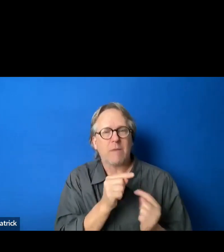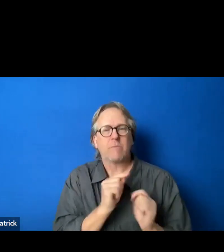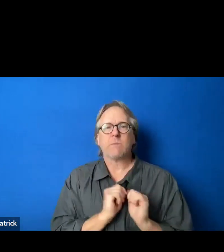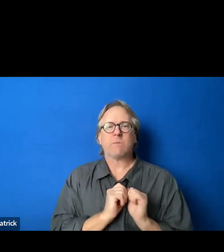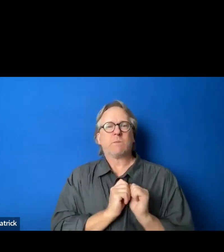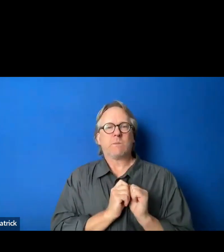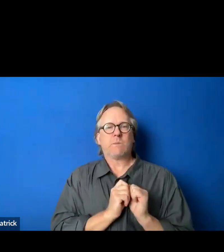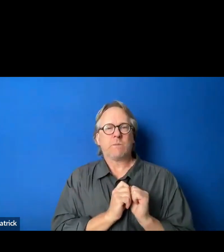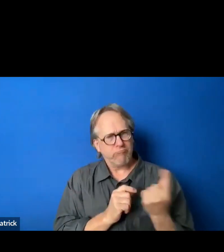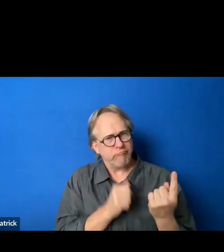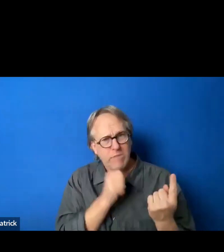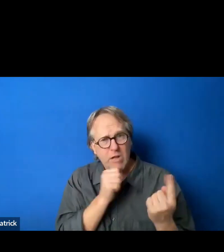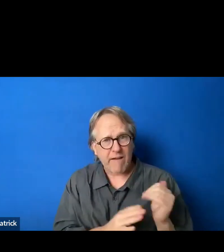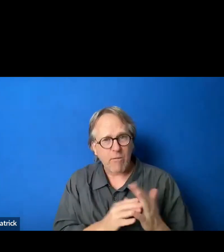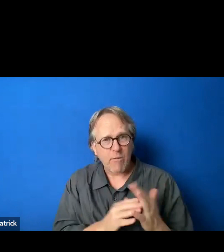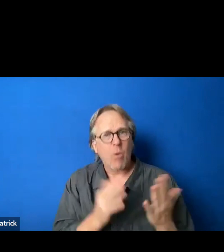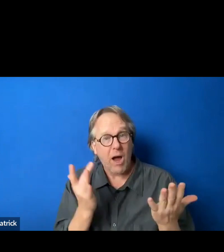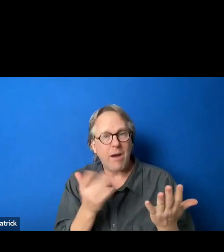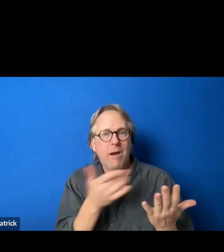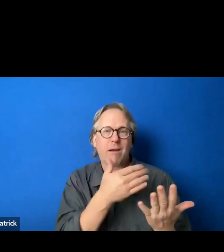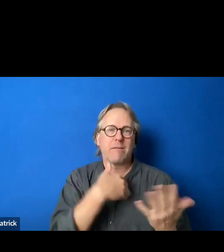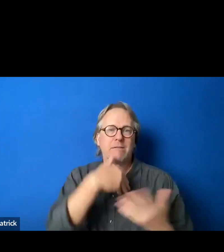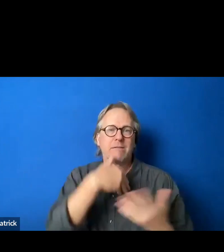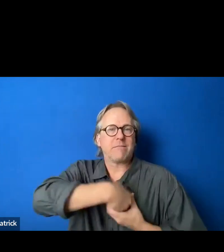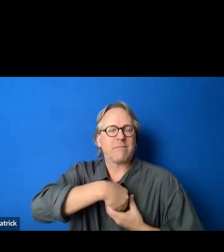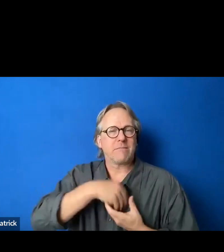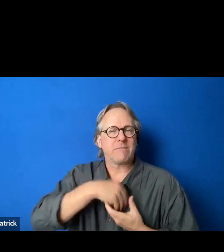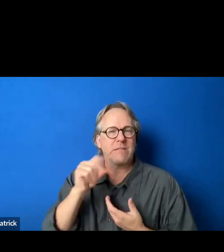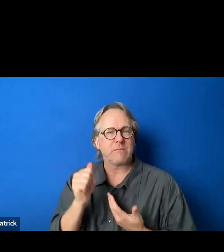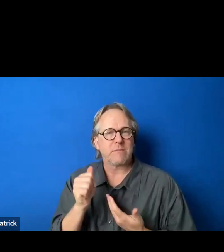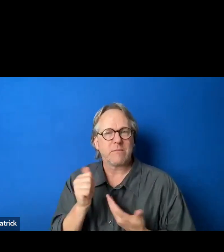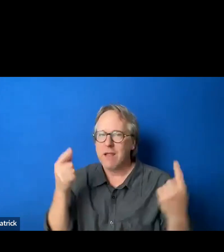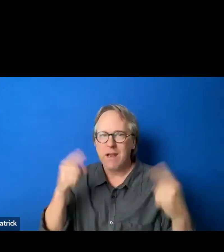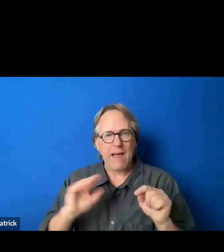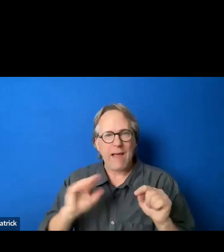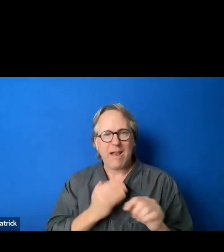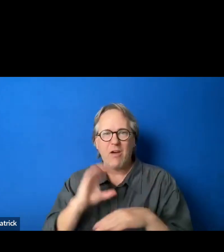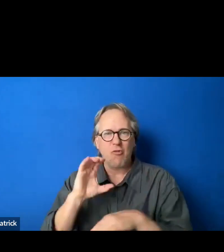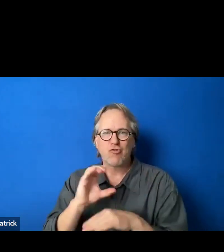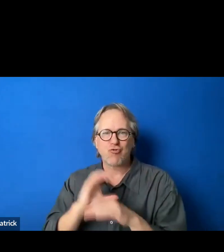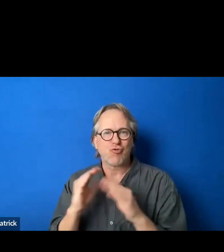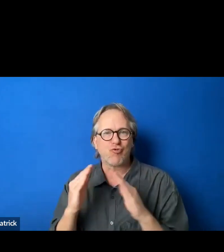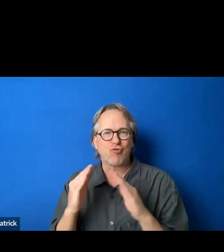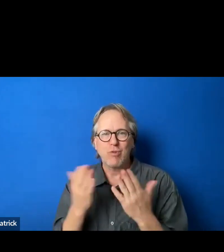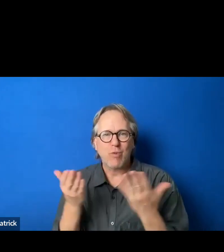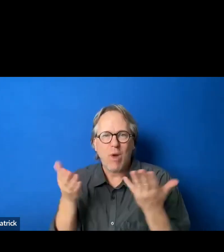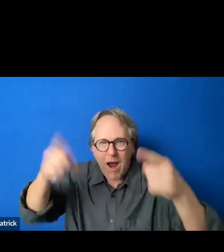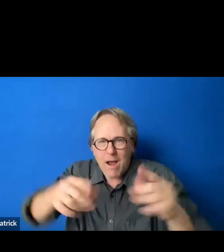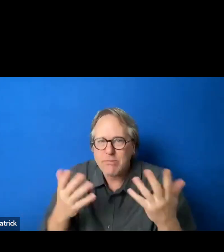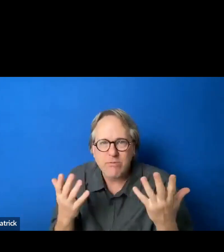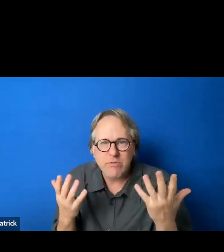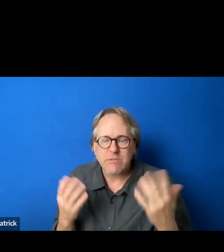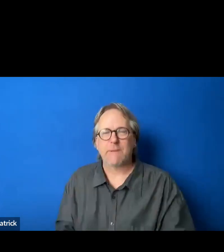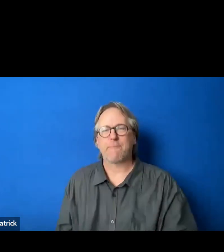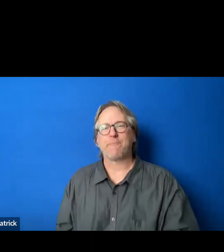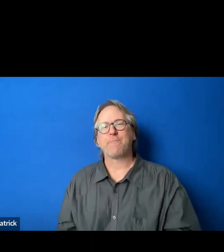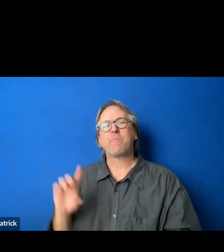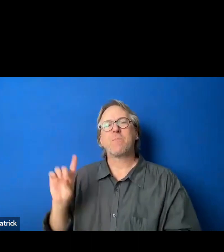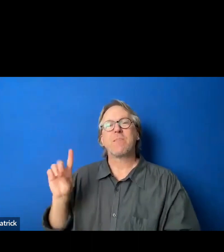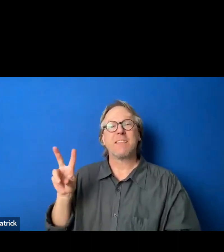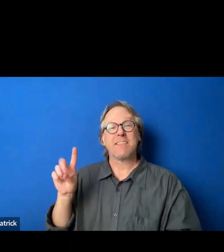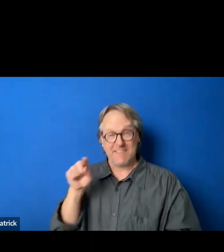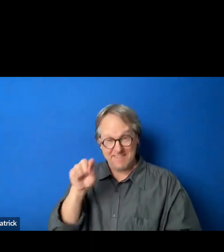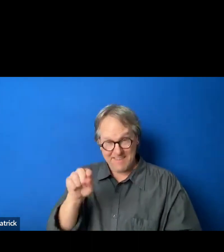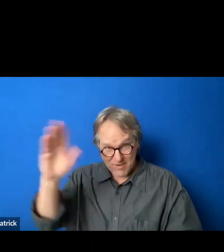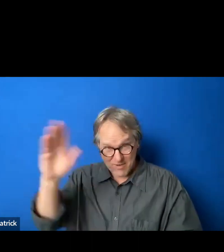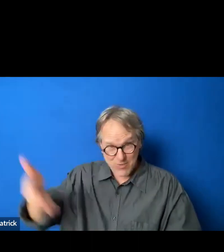so many pieces where this comes into play just in our church communities. And so, David, when you gave the invitation to